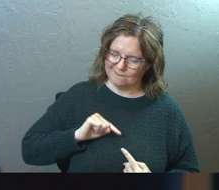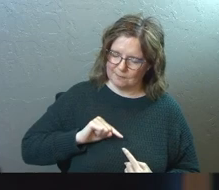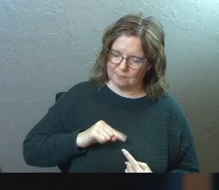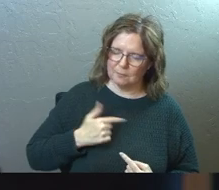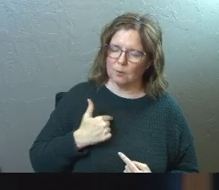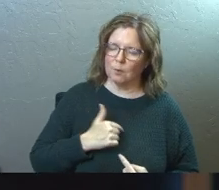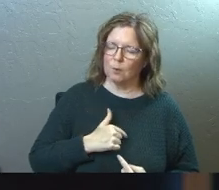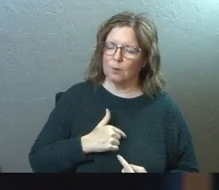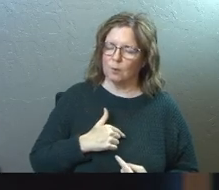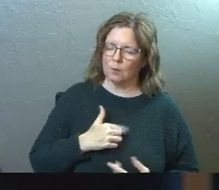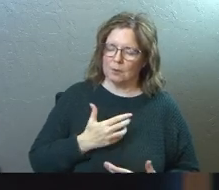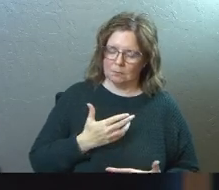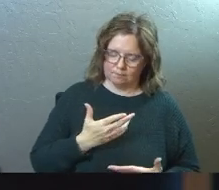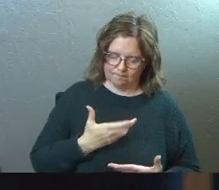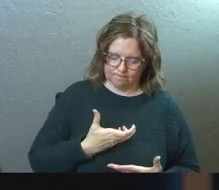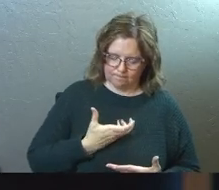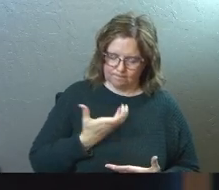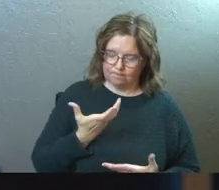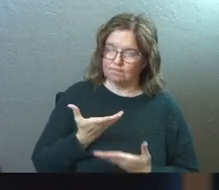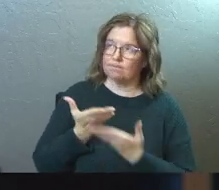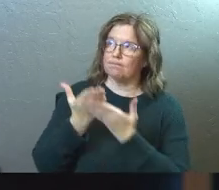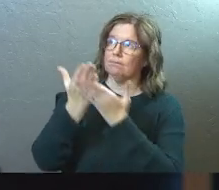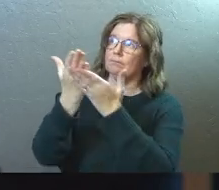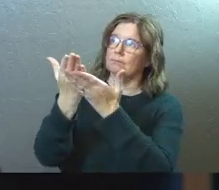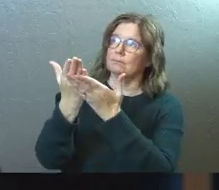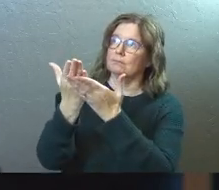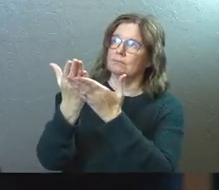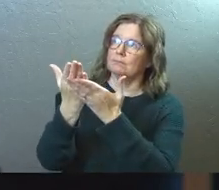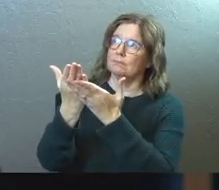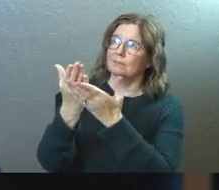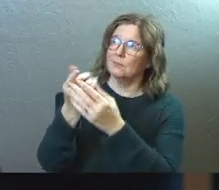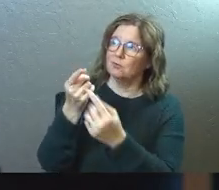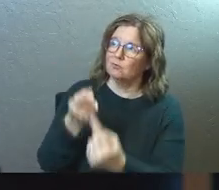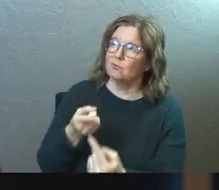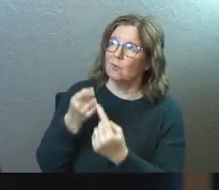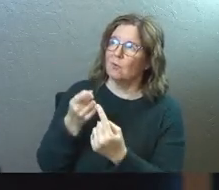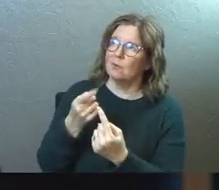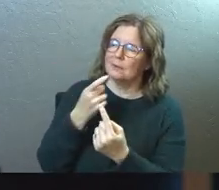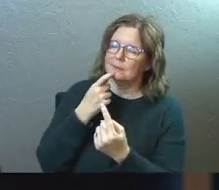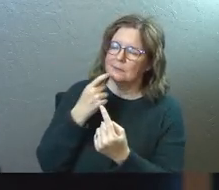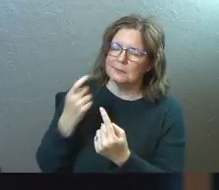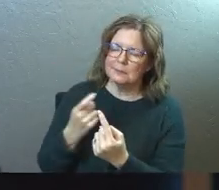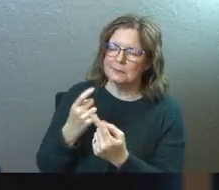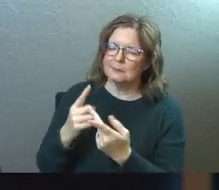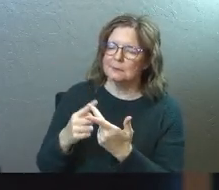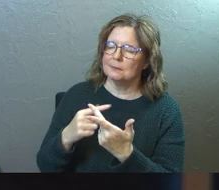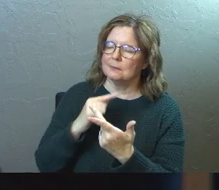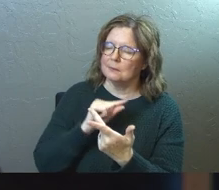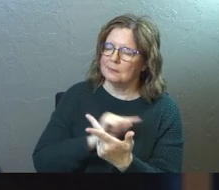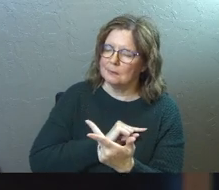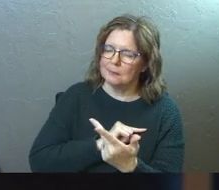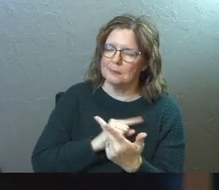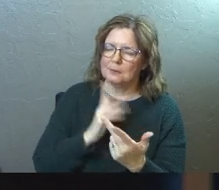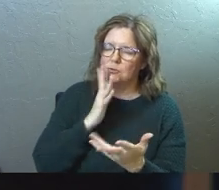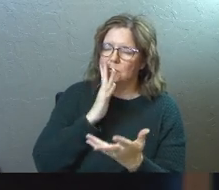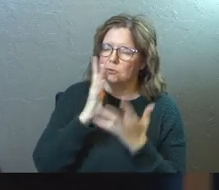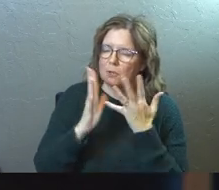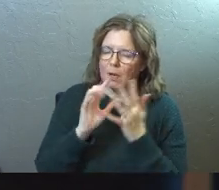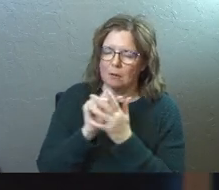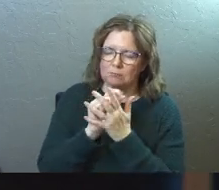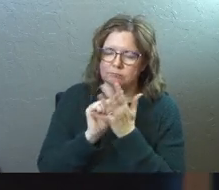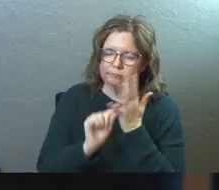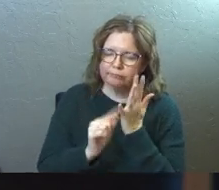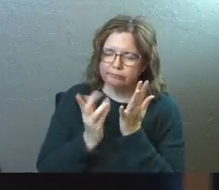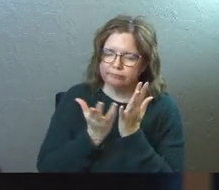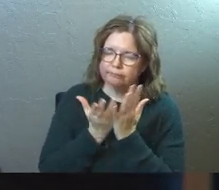Lord, we lift those struggles to you. We lift our sins. We lift our guilt, our shame at what we've done in the